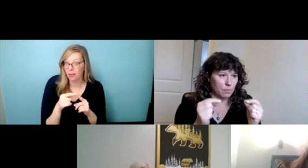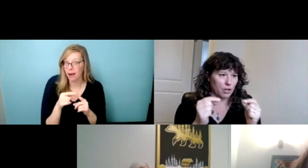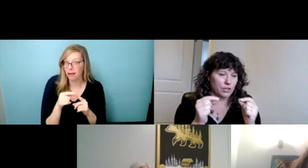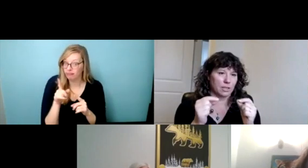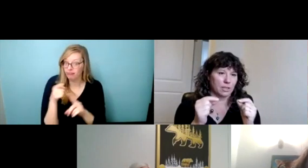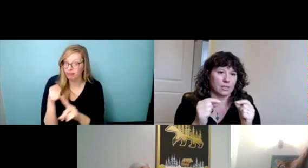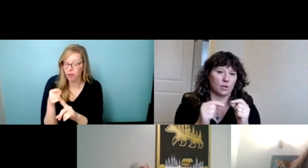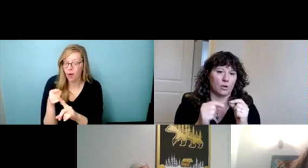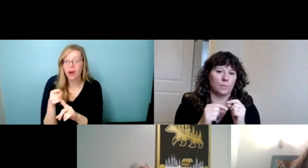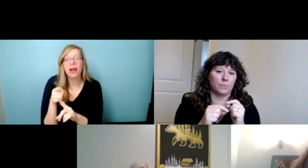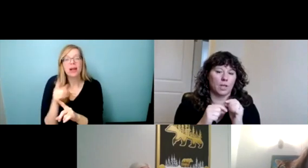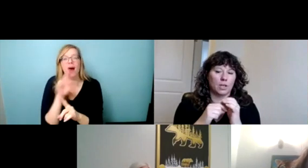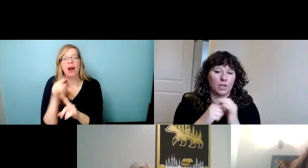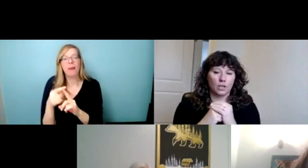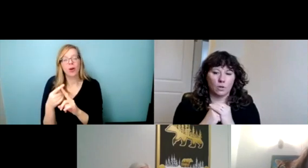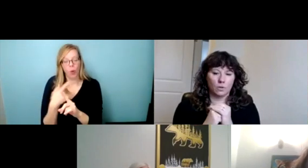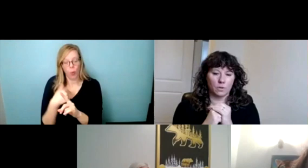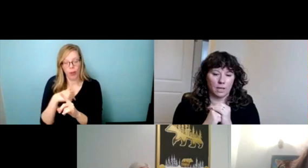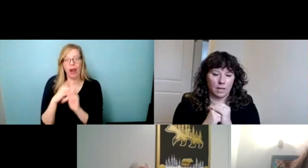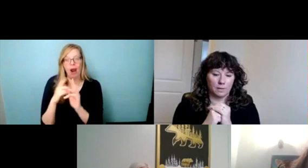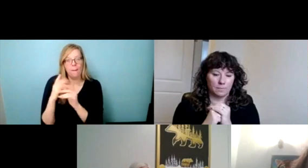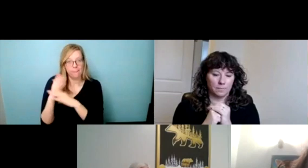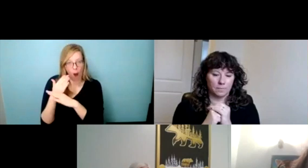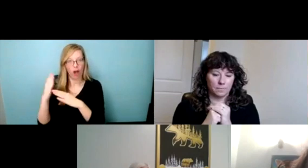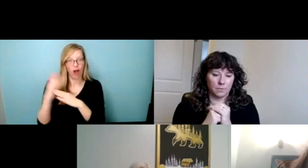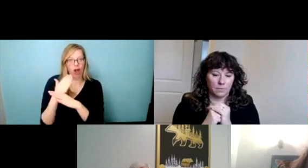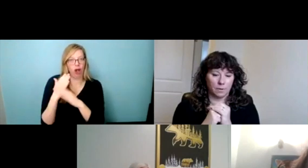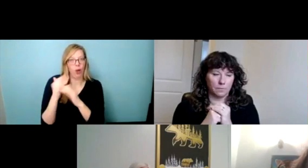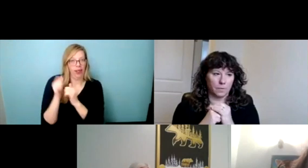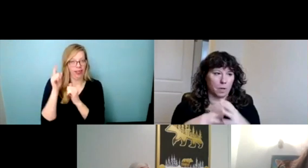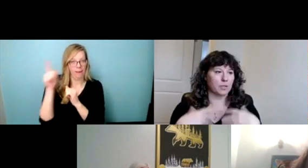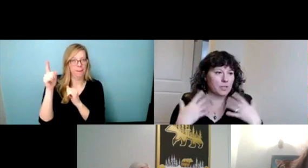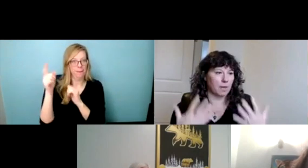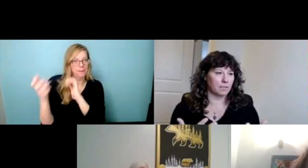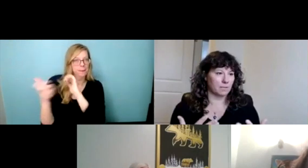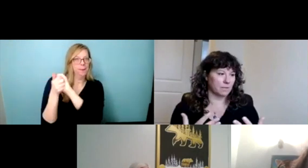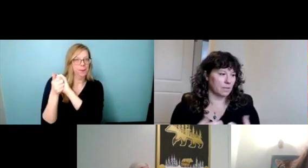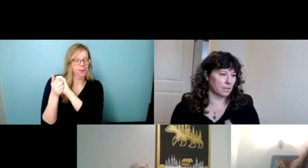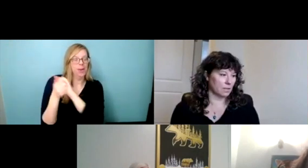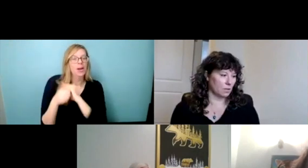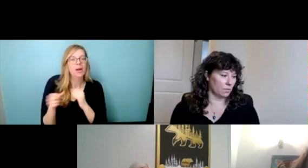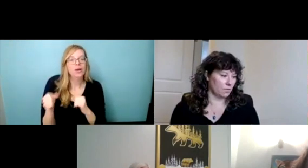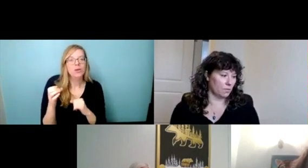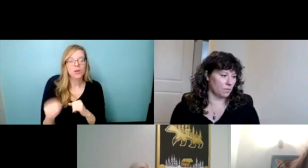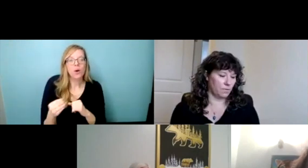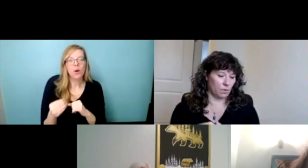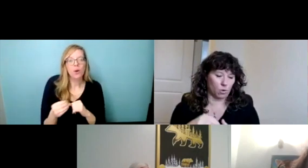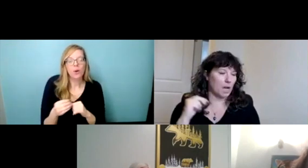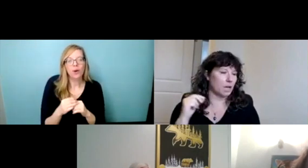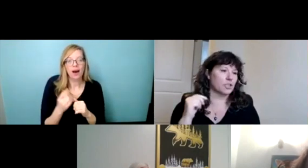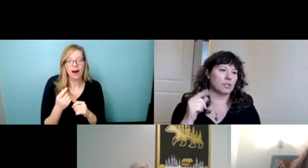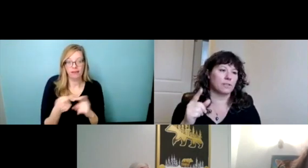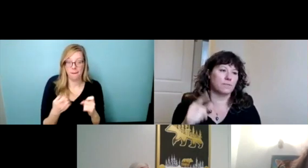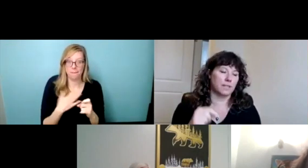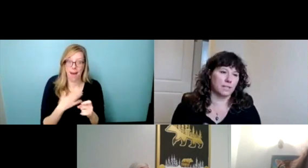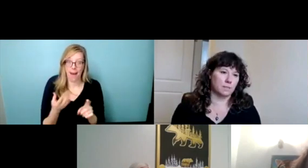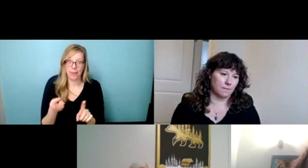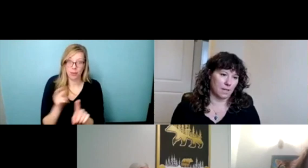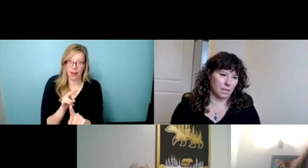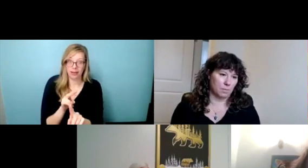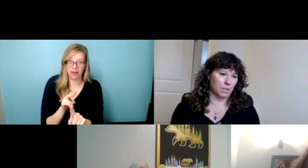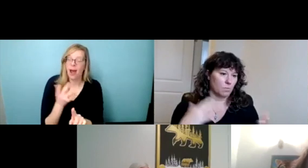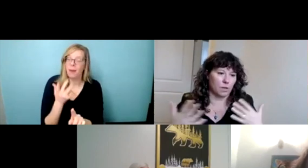truly partners in this. So, you know, from our perspective, you know, for more unrestricted funding